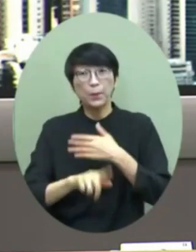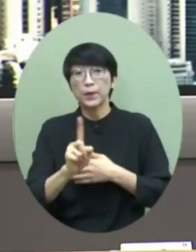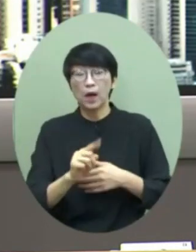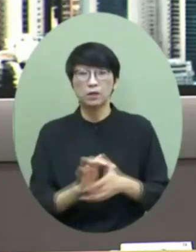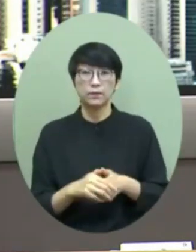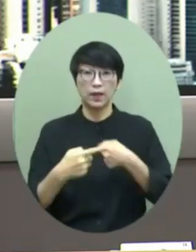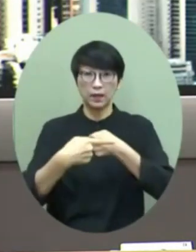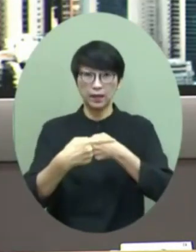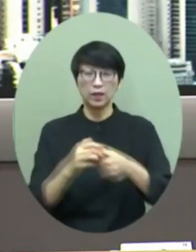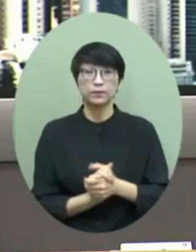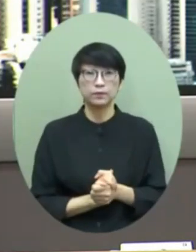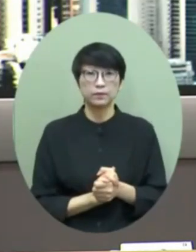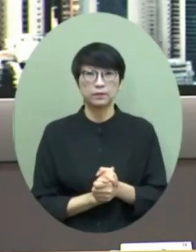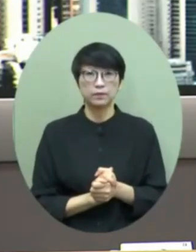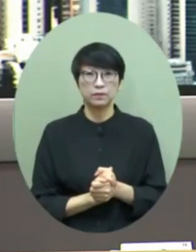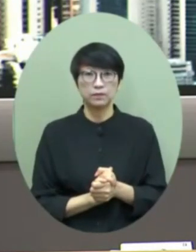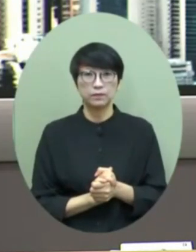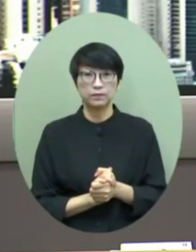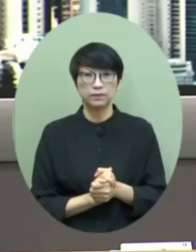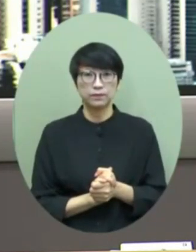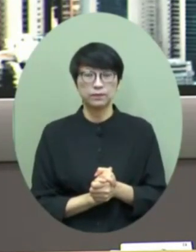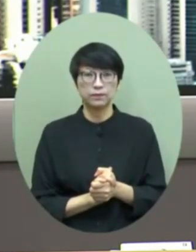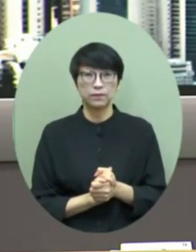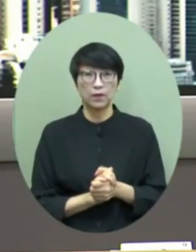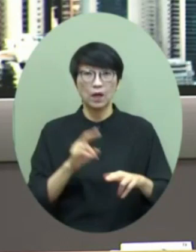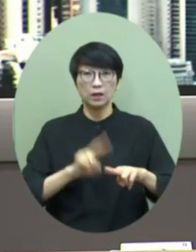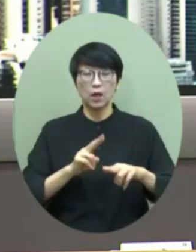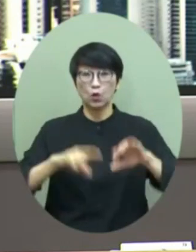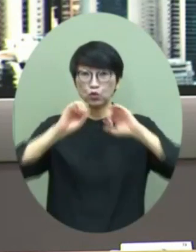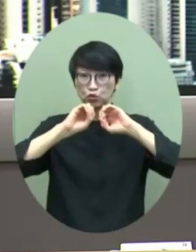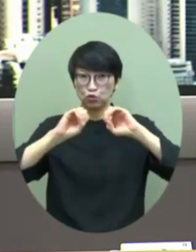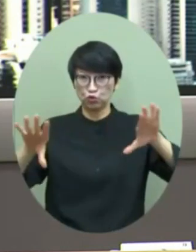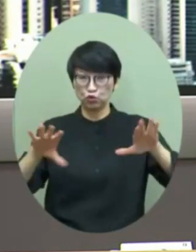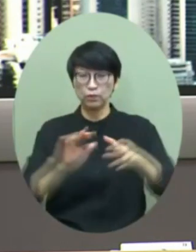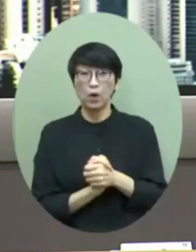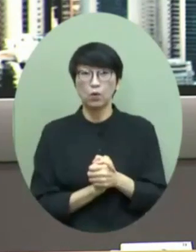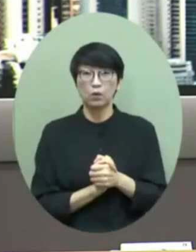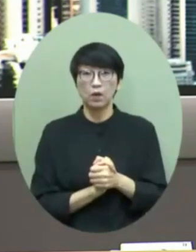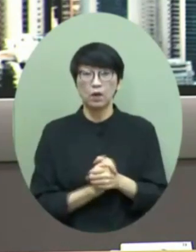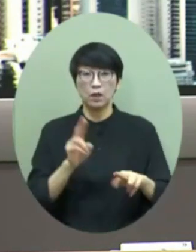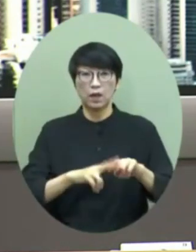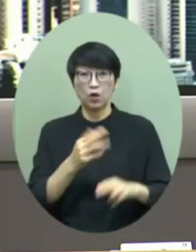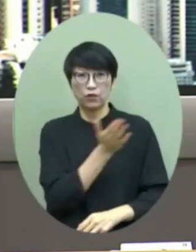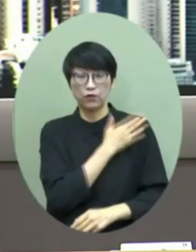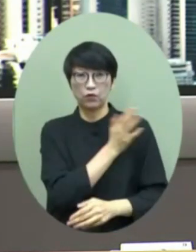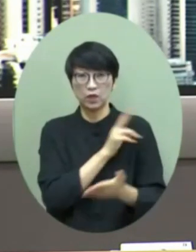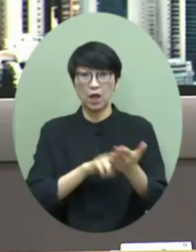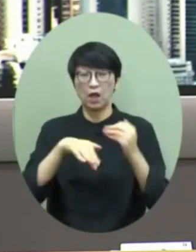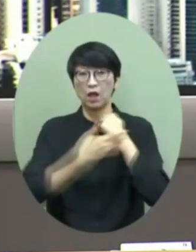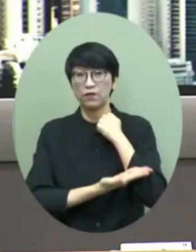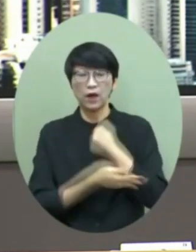Hong Kong SAR government. I'll tell you why I came to that impression. Now, since